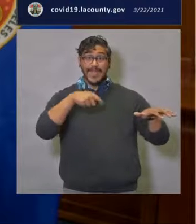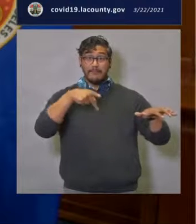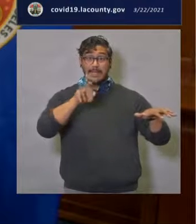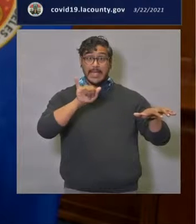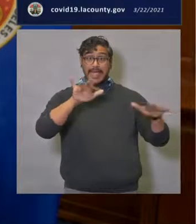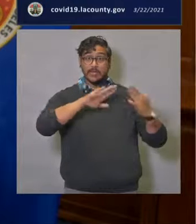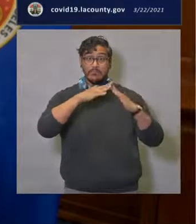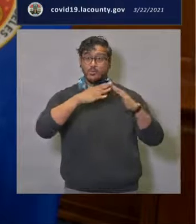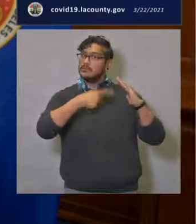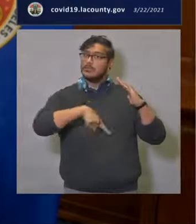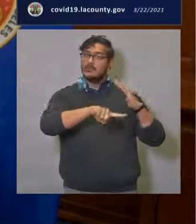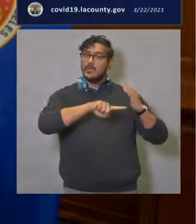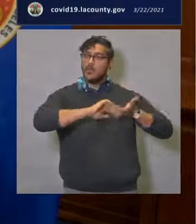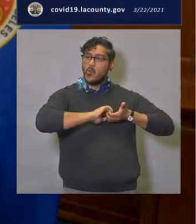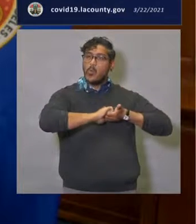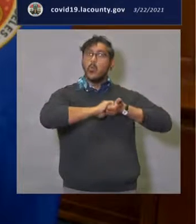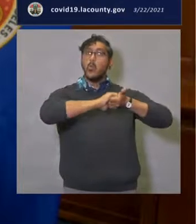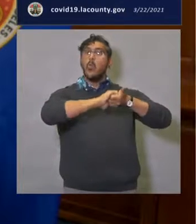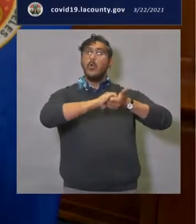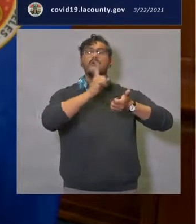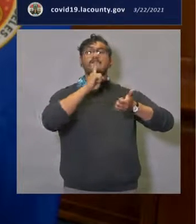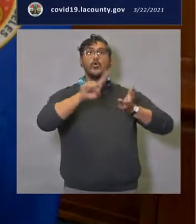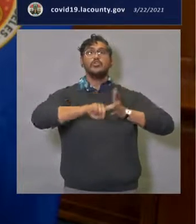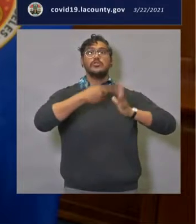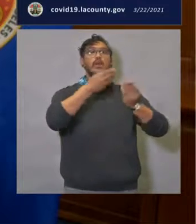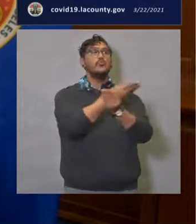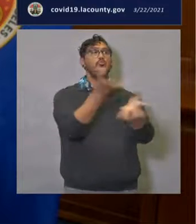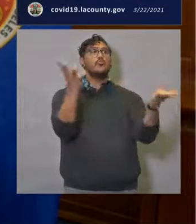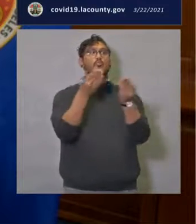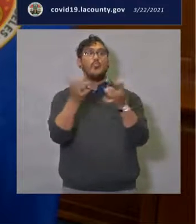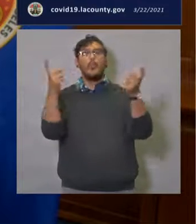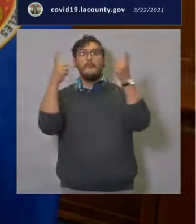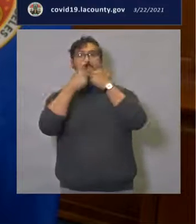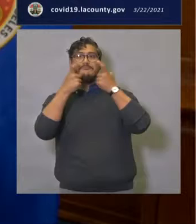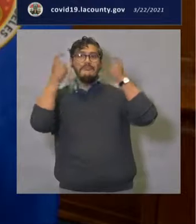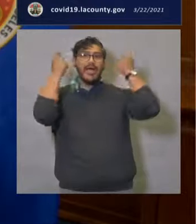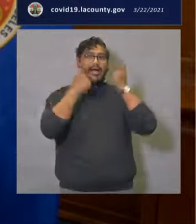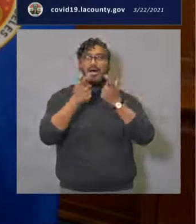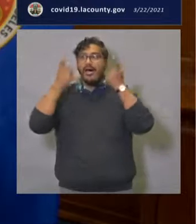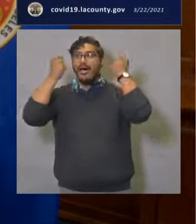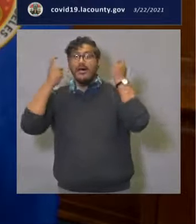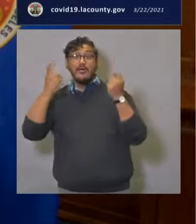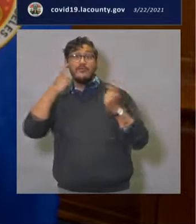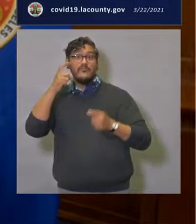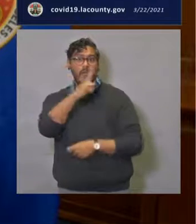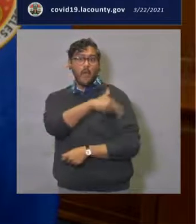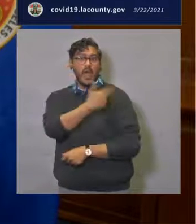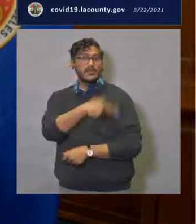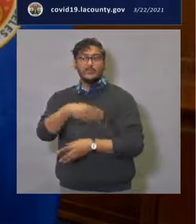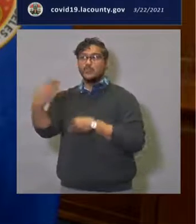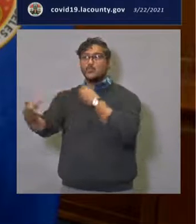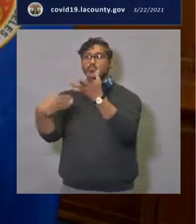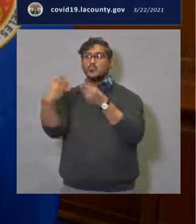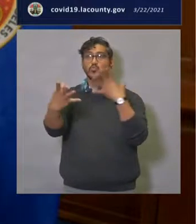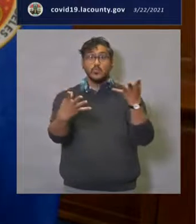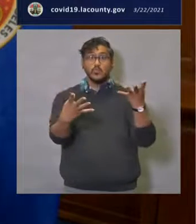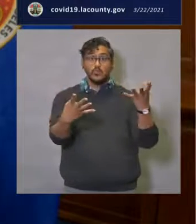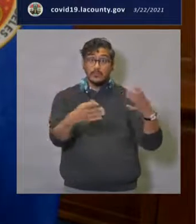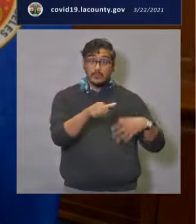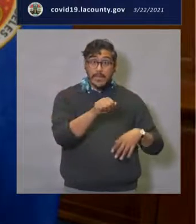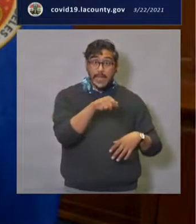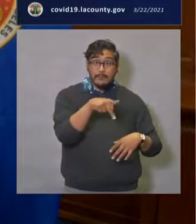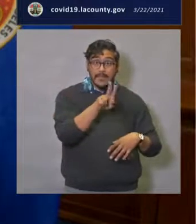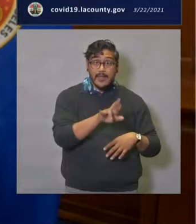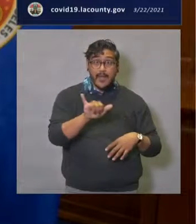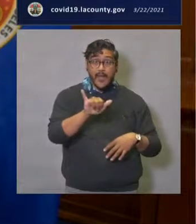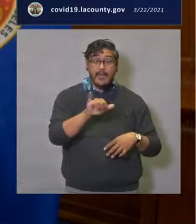and mobilized to deliver masks, PPE, and resources to our overstretched hospitals. And it was the API healthcare workers